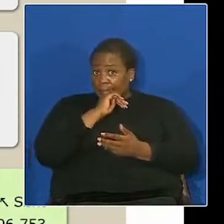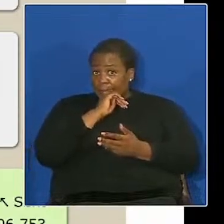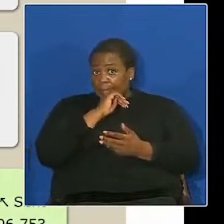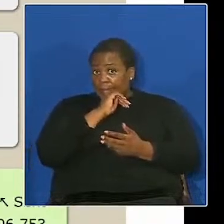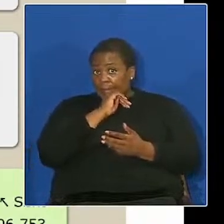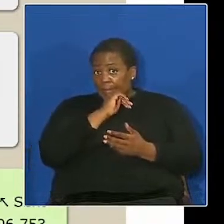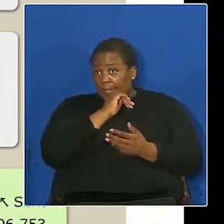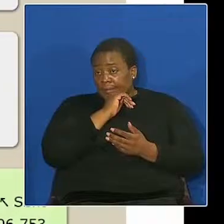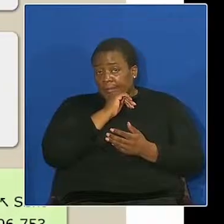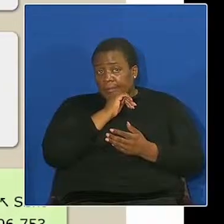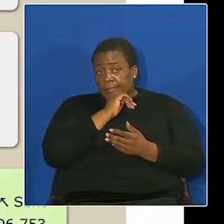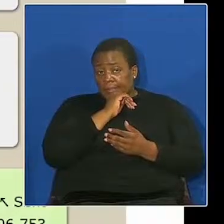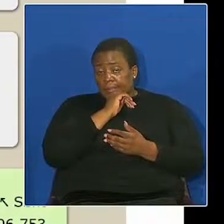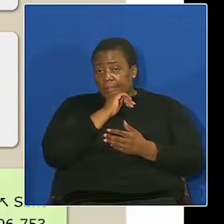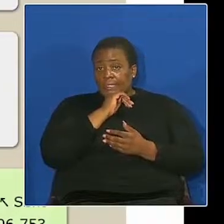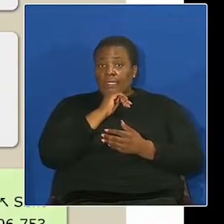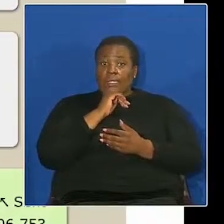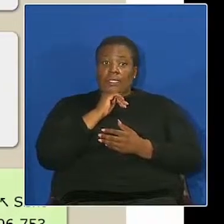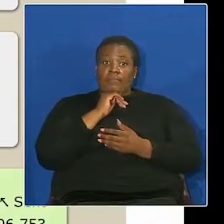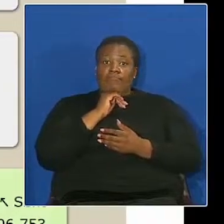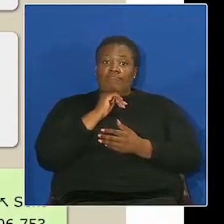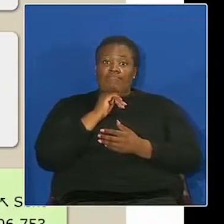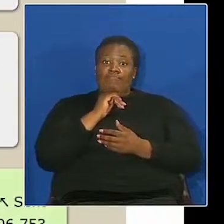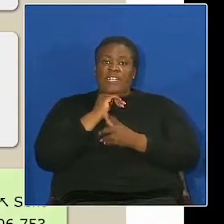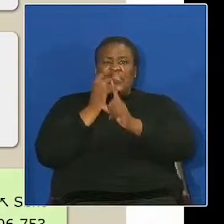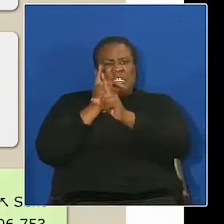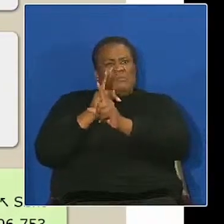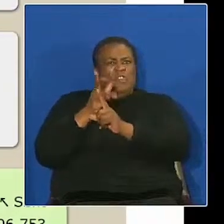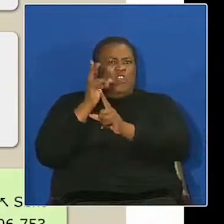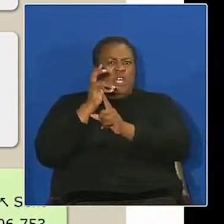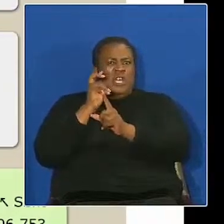when it means things are going well, is it going